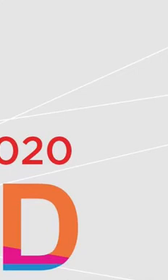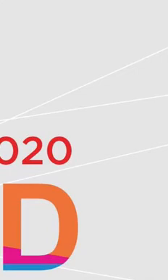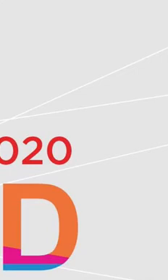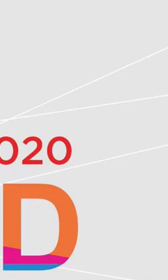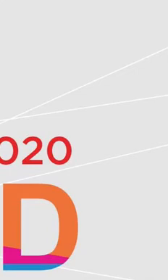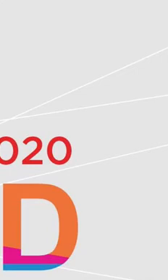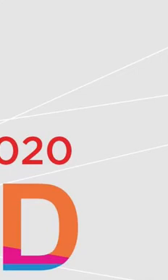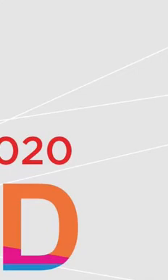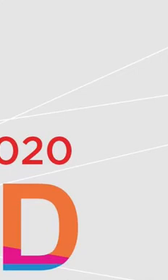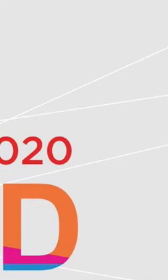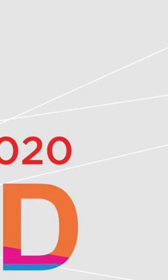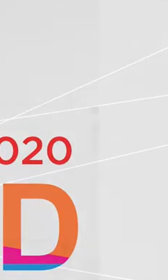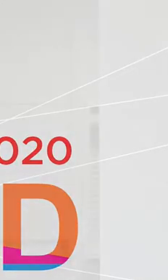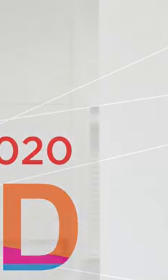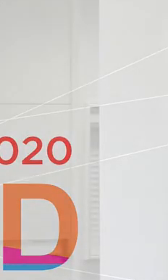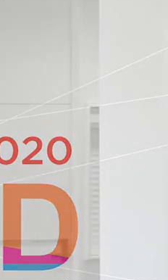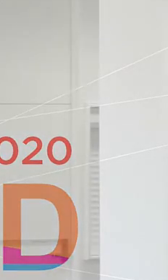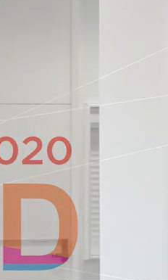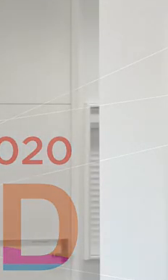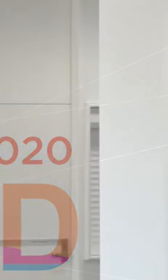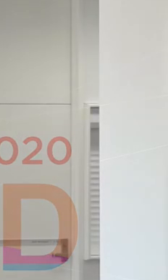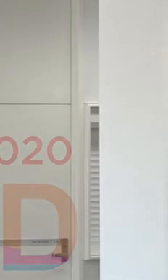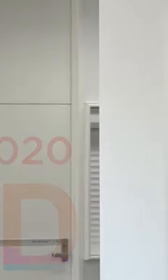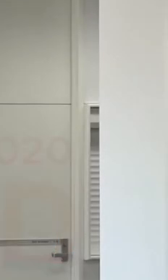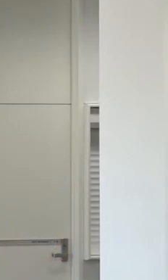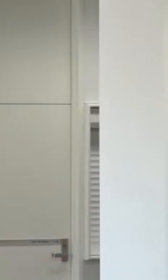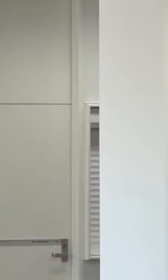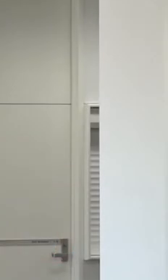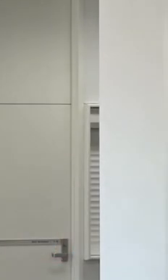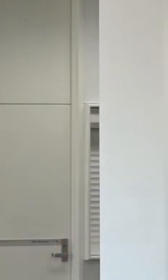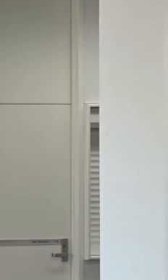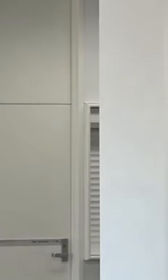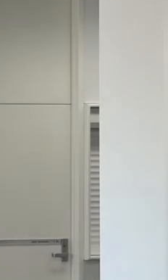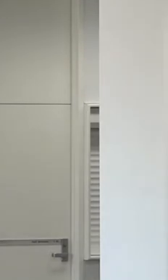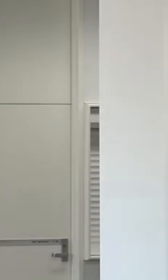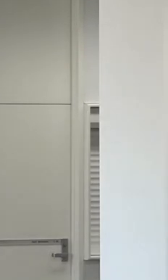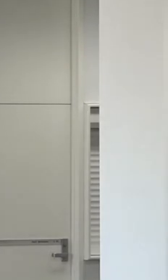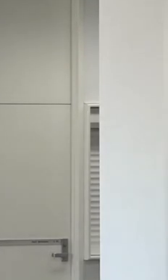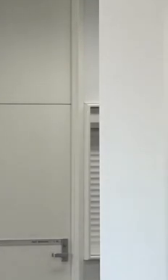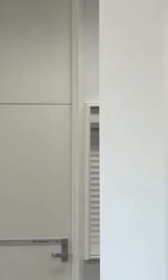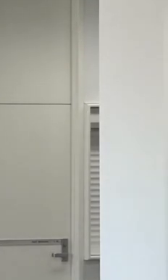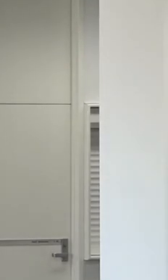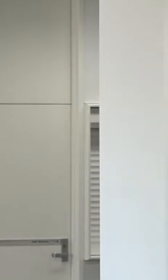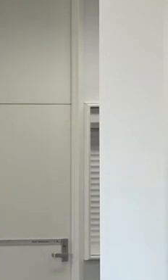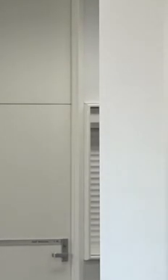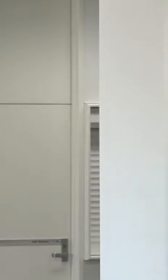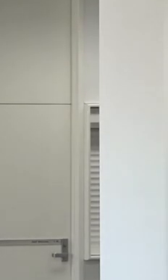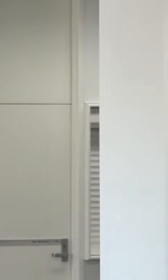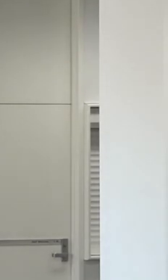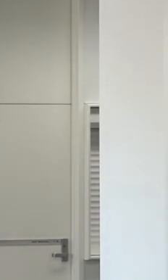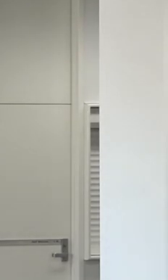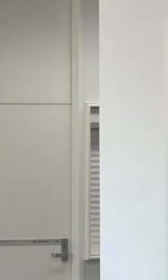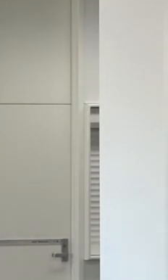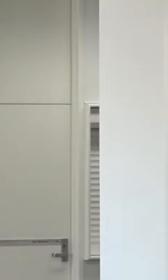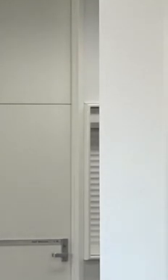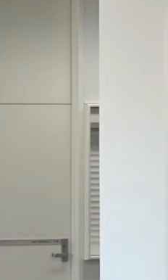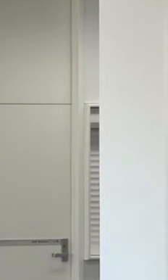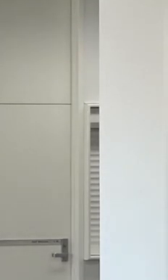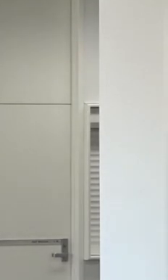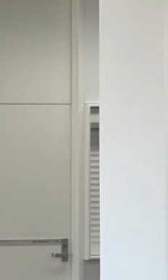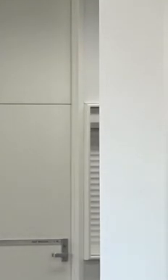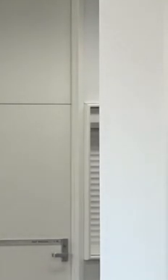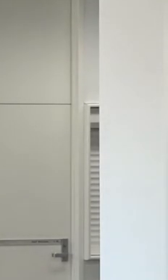So our next panel is presented by our cultural institution, Cousins, the Art Gallery of Western Australia. This panel